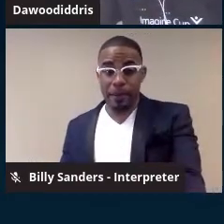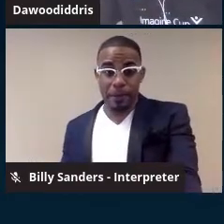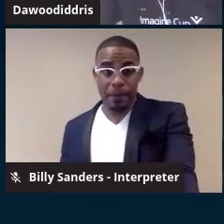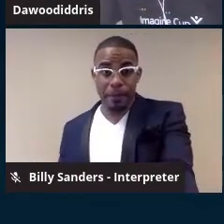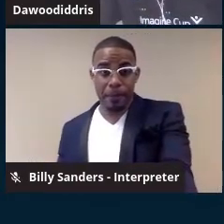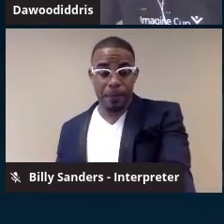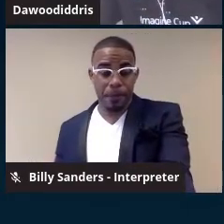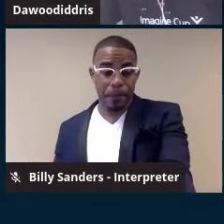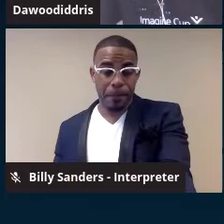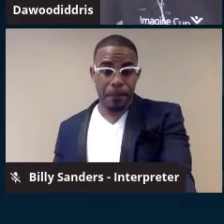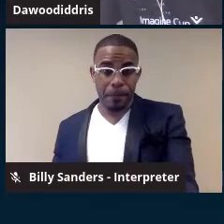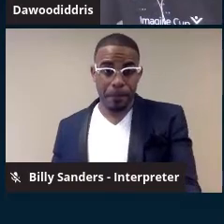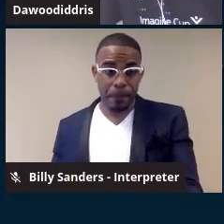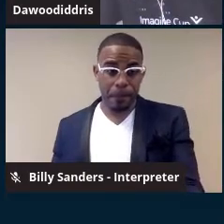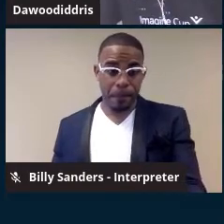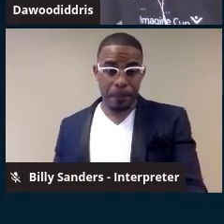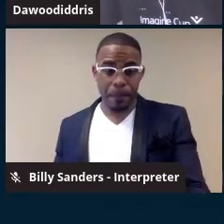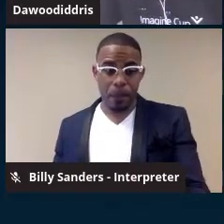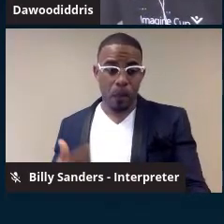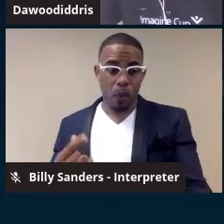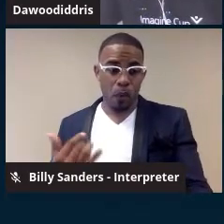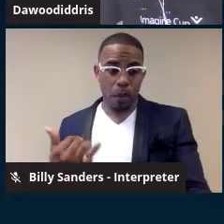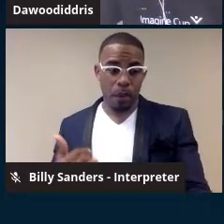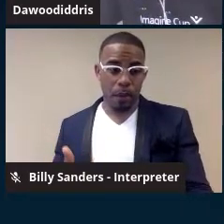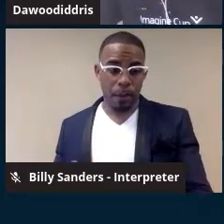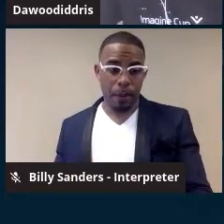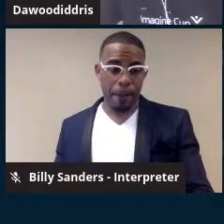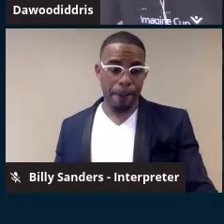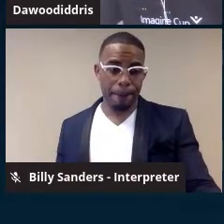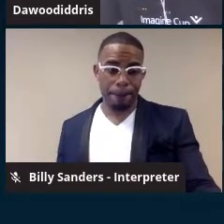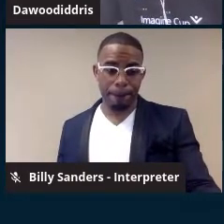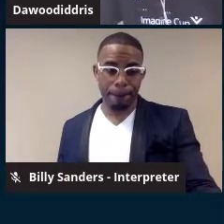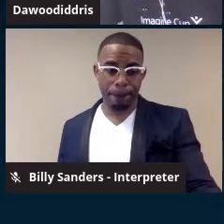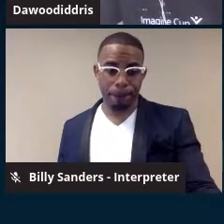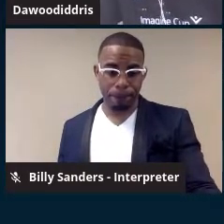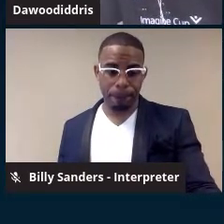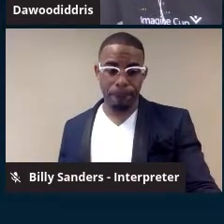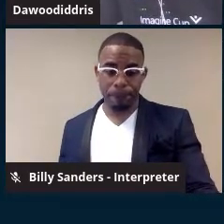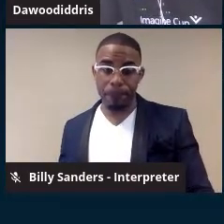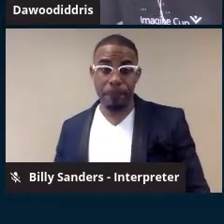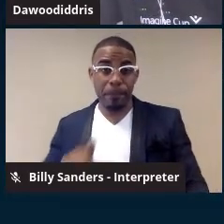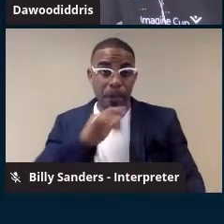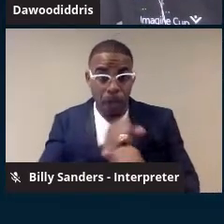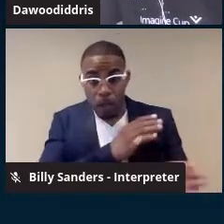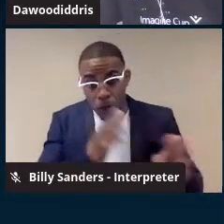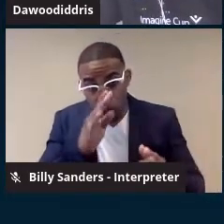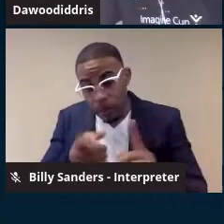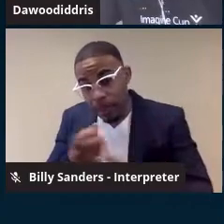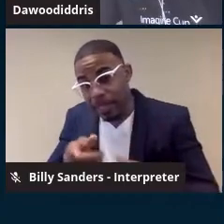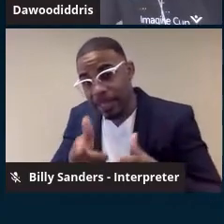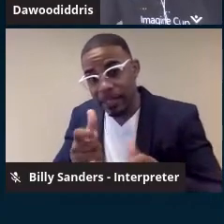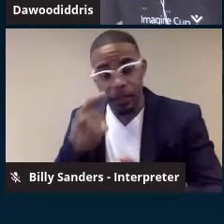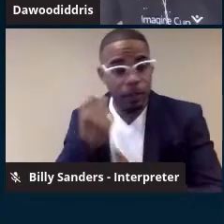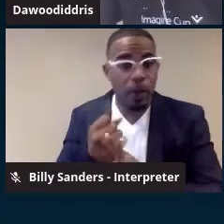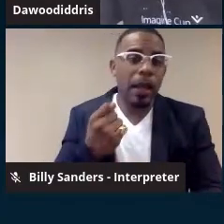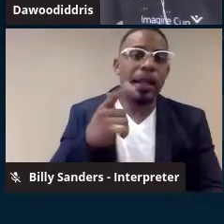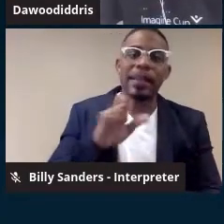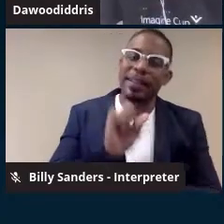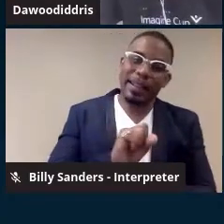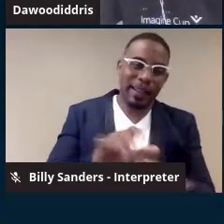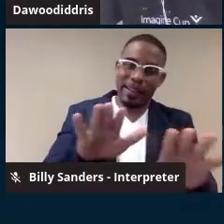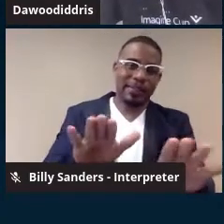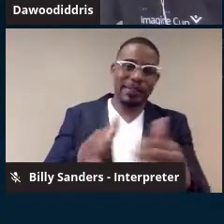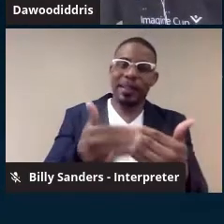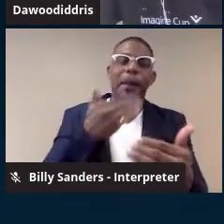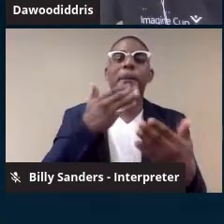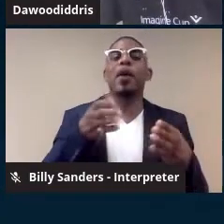see. What are we not doing right? You probably might have even figured it out before me, but this is actually a